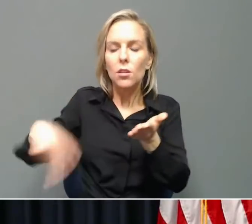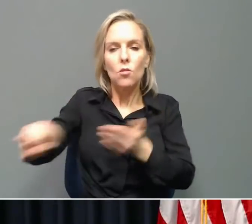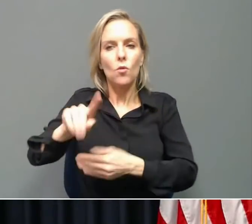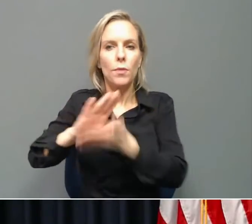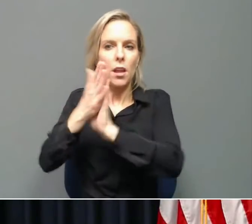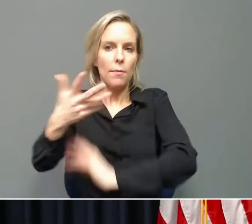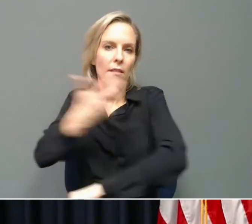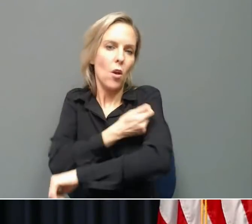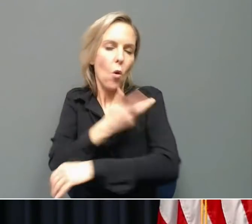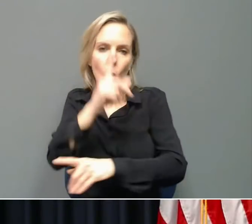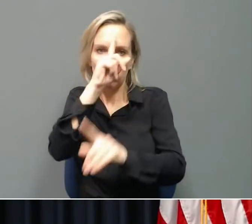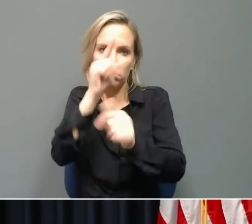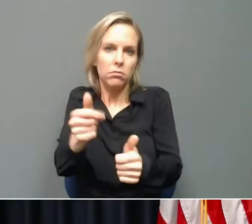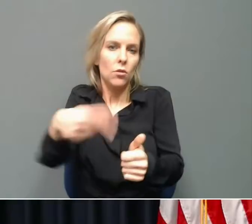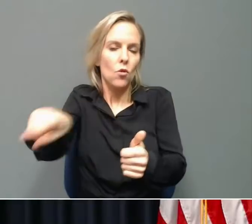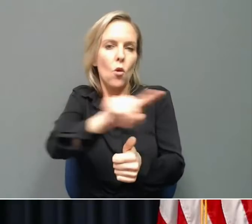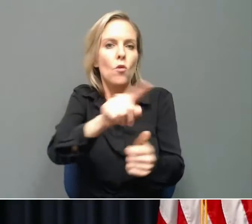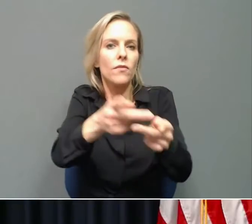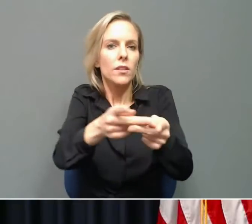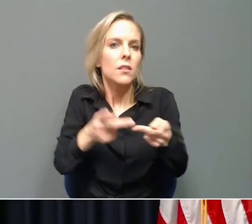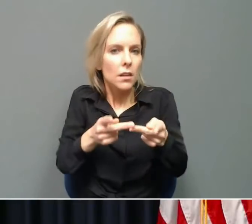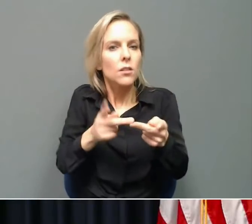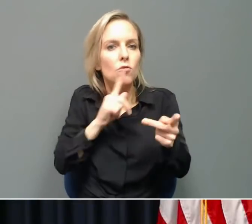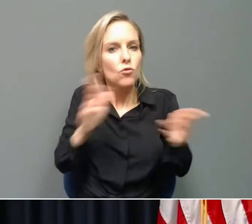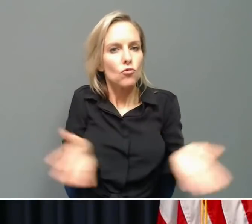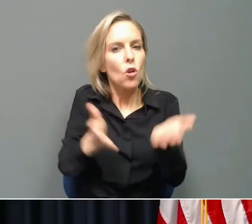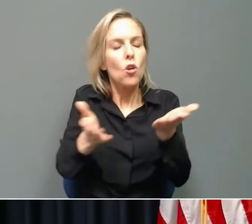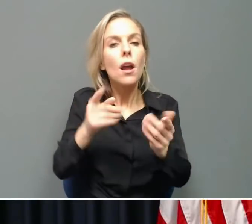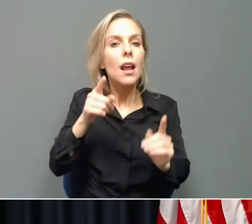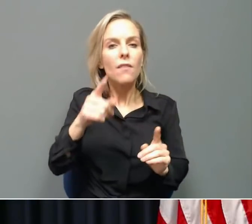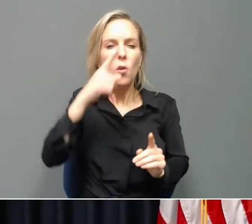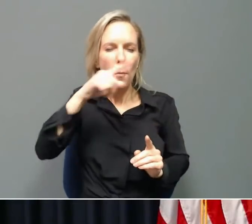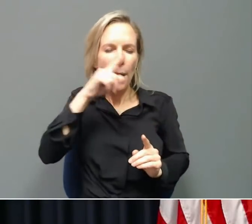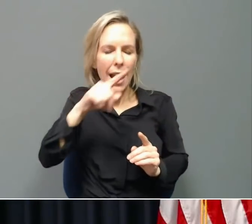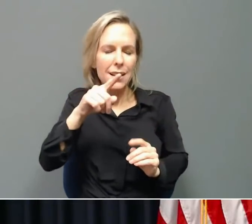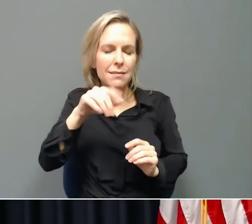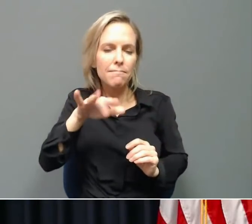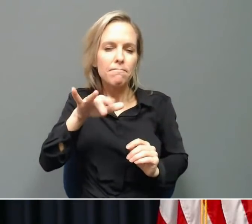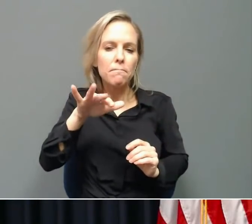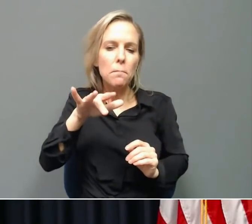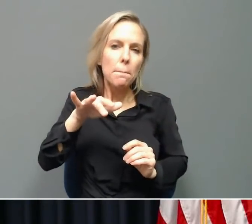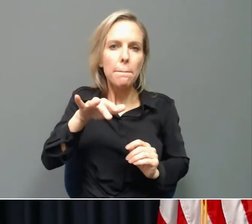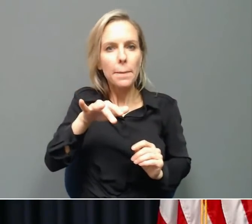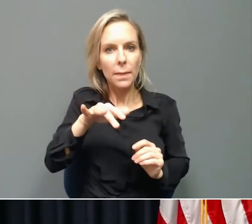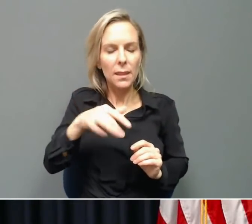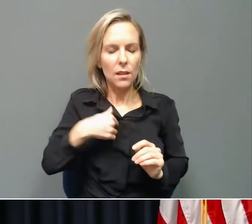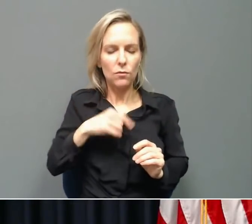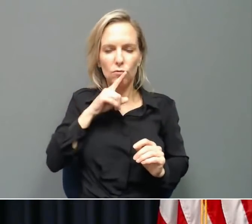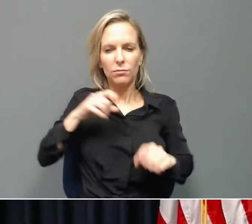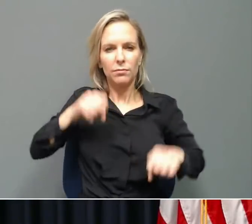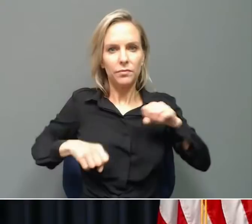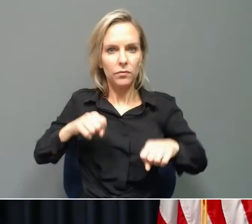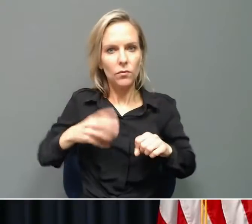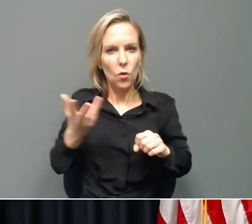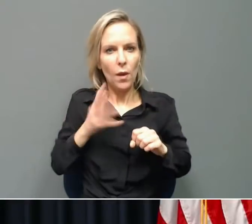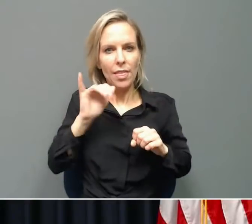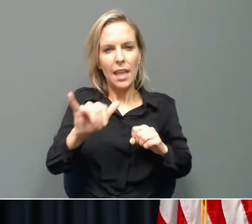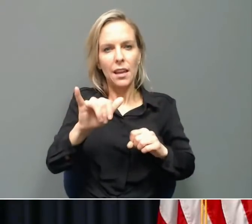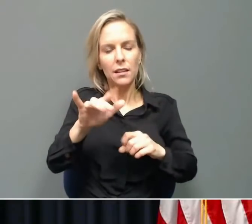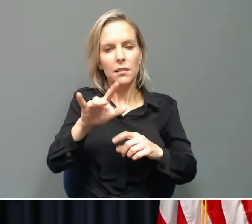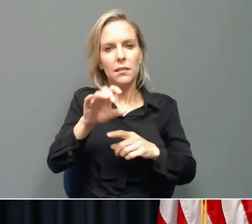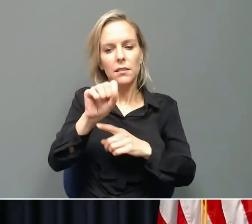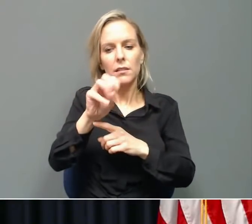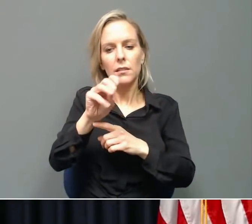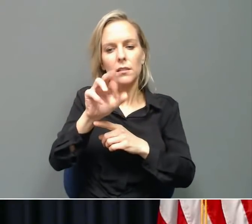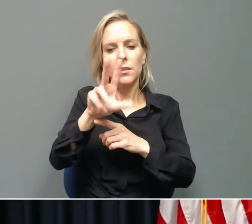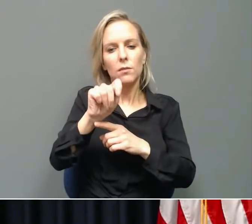to the facility? And then, if you don't mind, I'm not real sure what that smart entry screening program